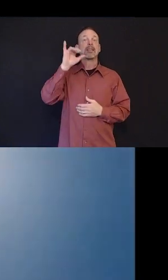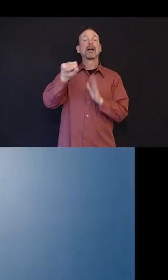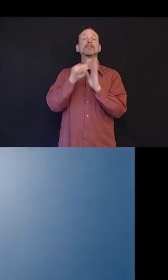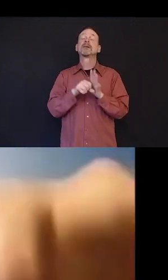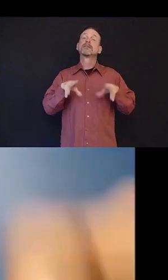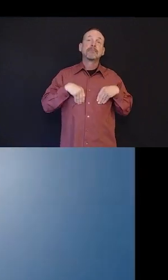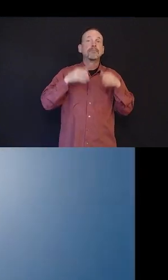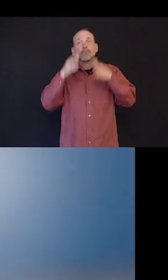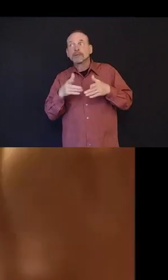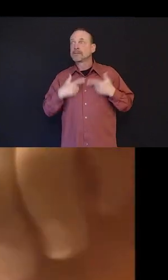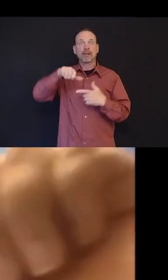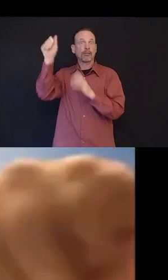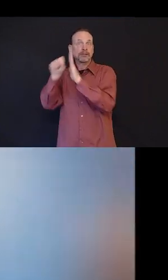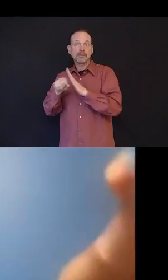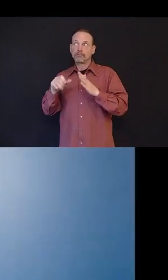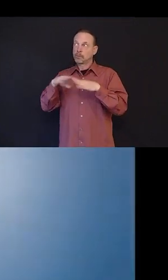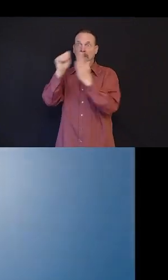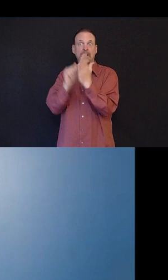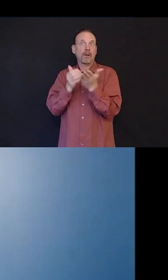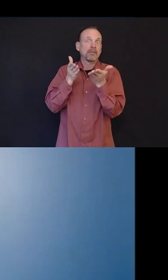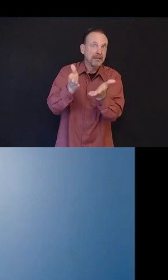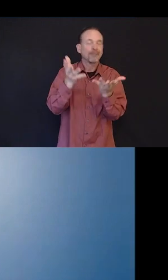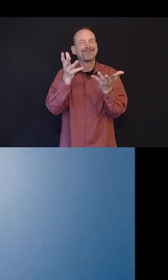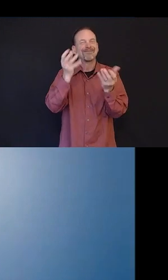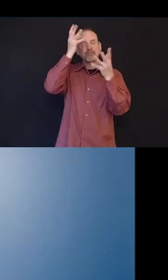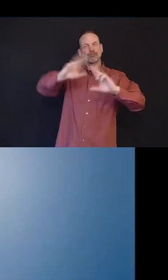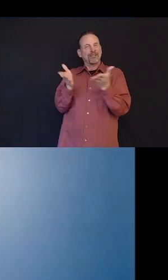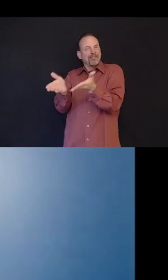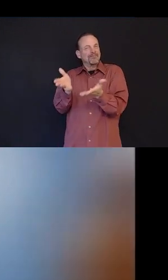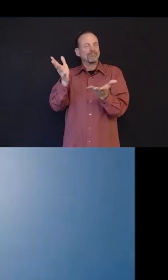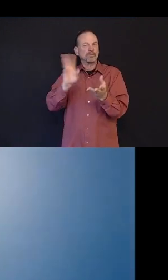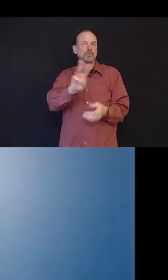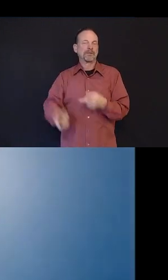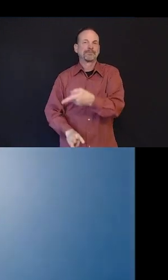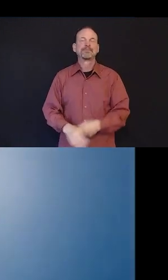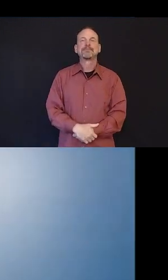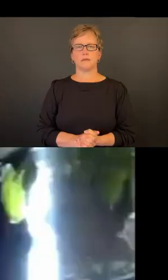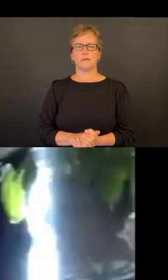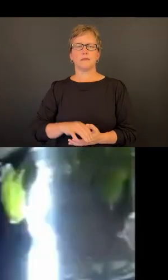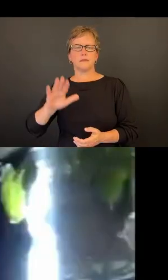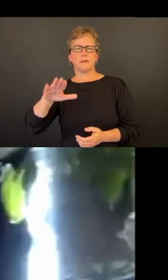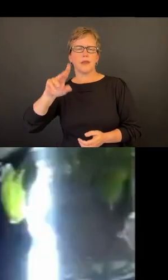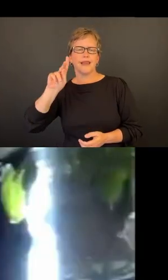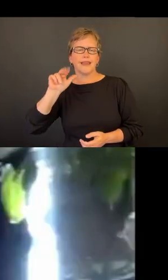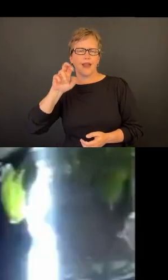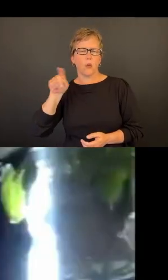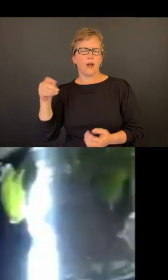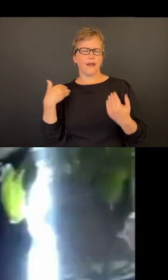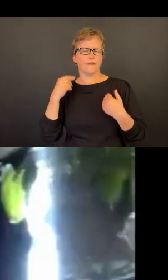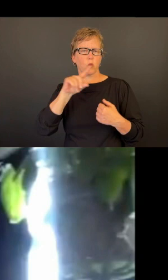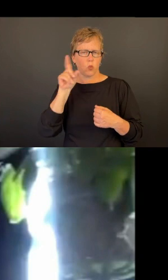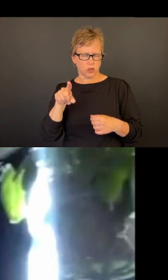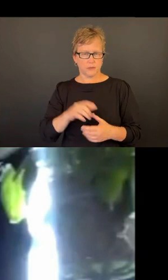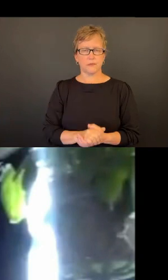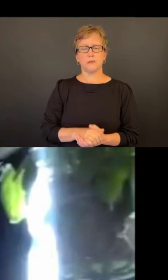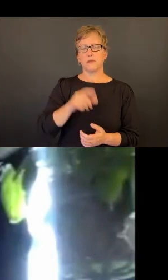states offer which features, you'll see that that is one of the questions that we answer for each program. There's a question from